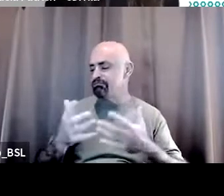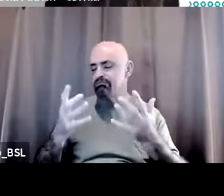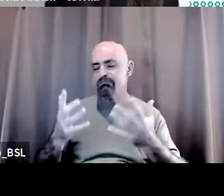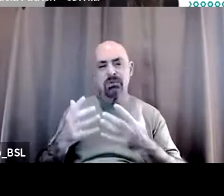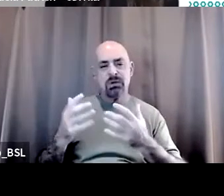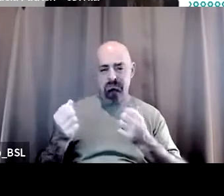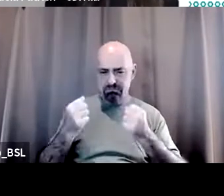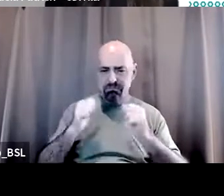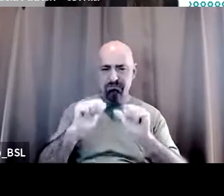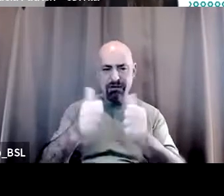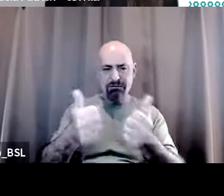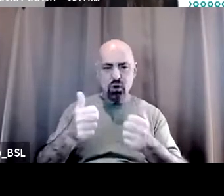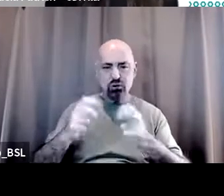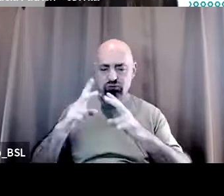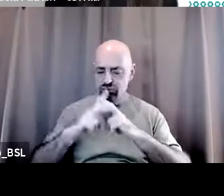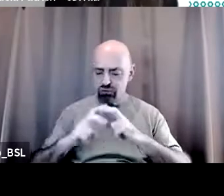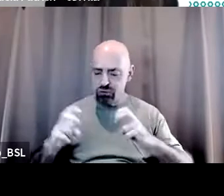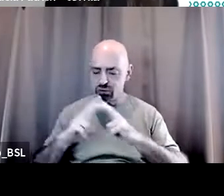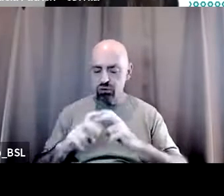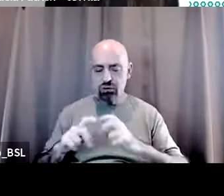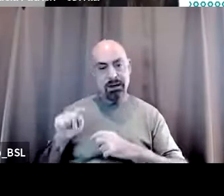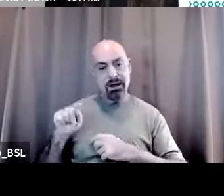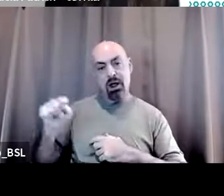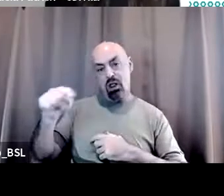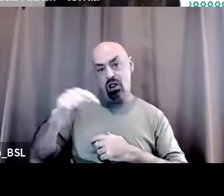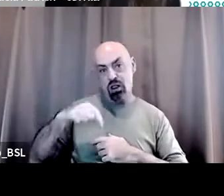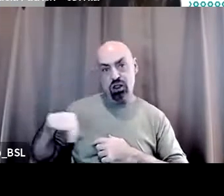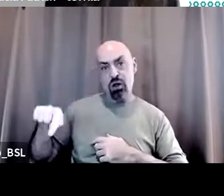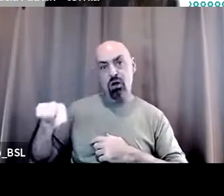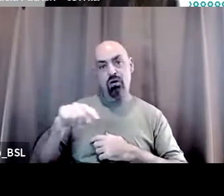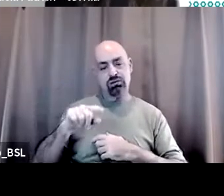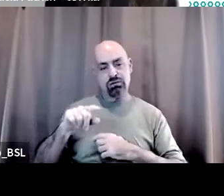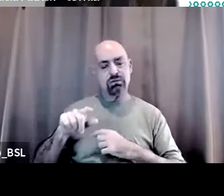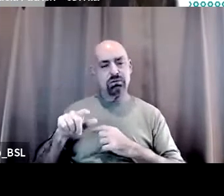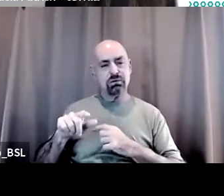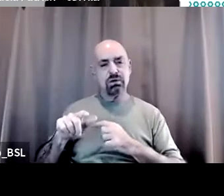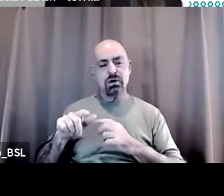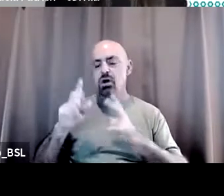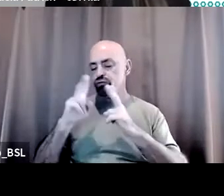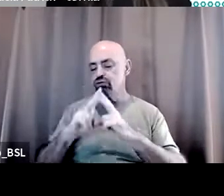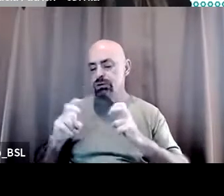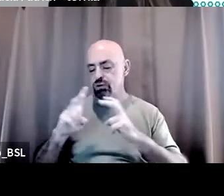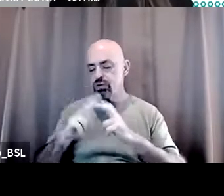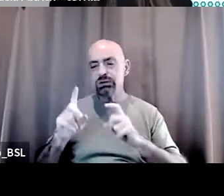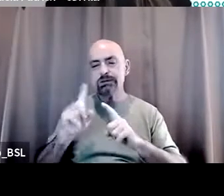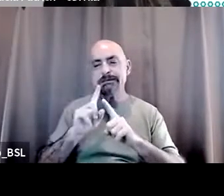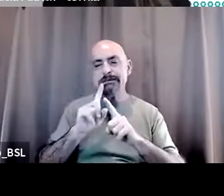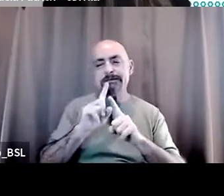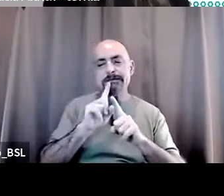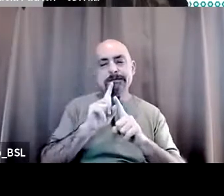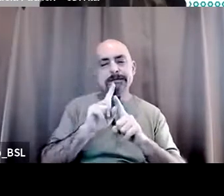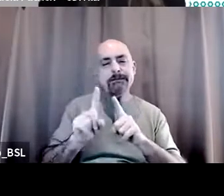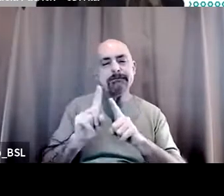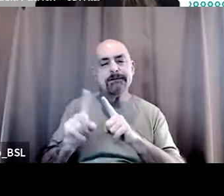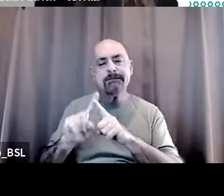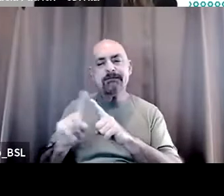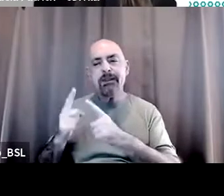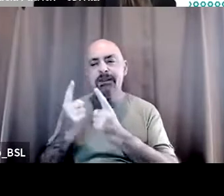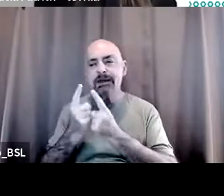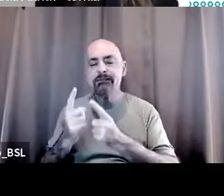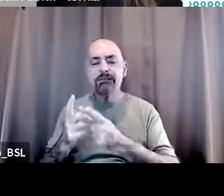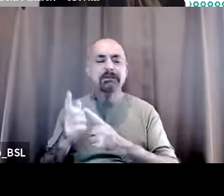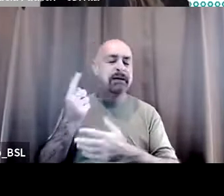good research that was, I mean, they were researching in different themes, like independent